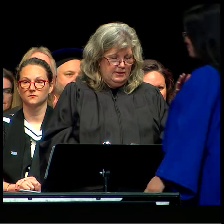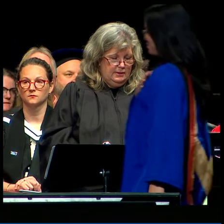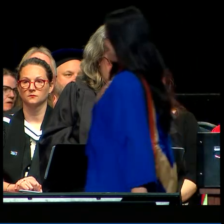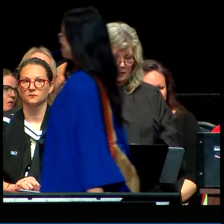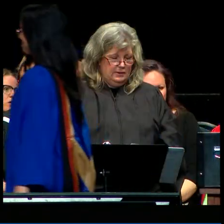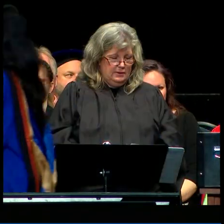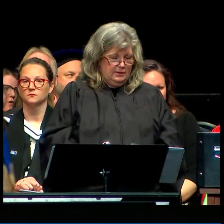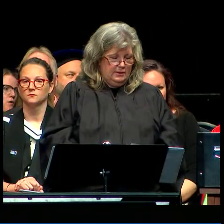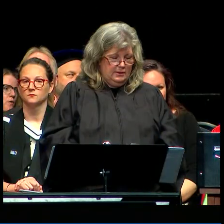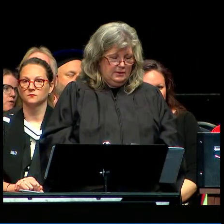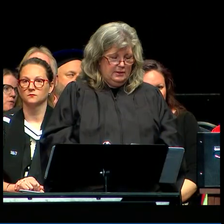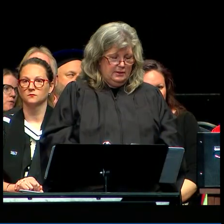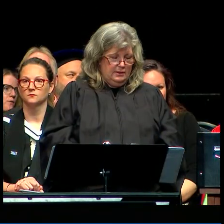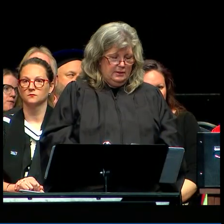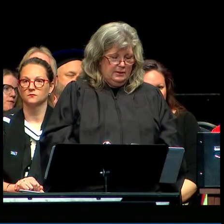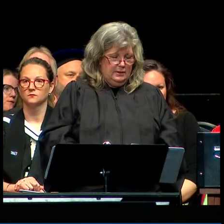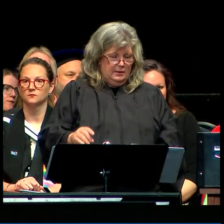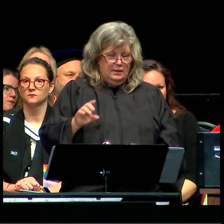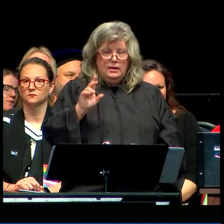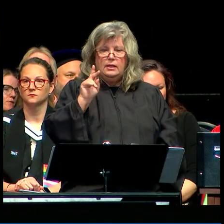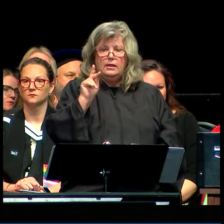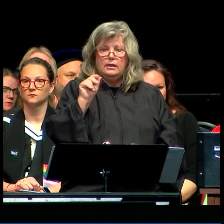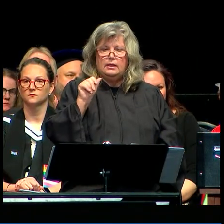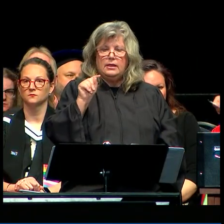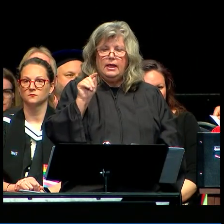Kate Makabali, with distinction.